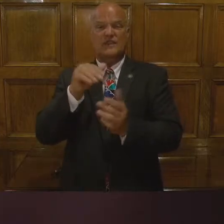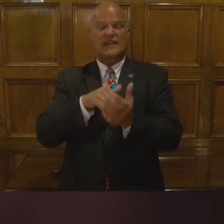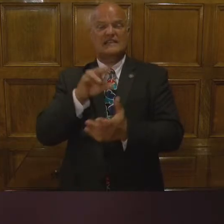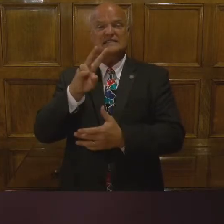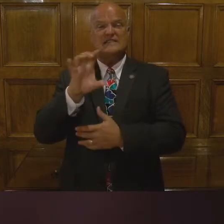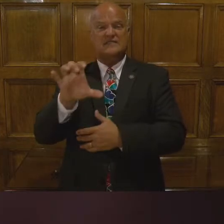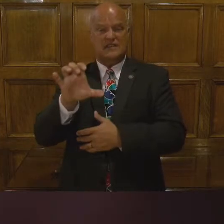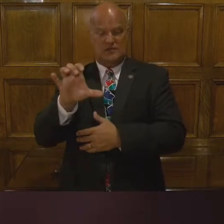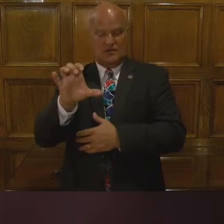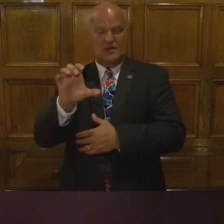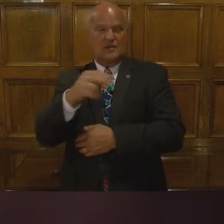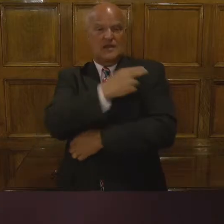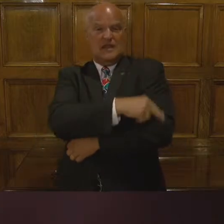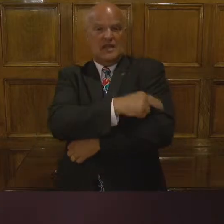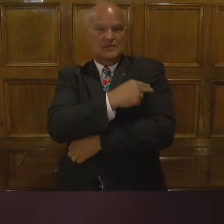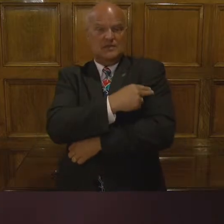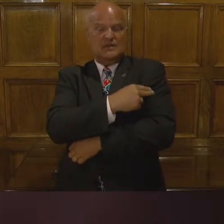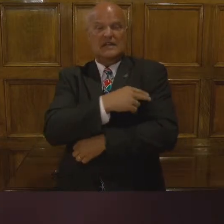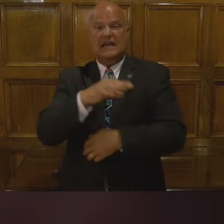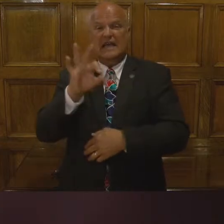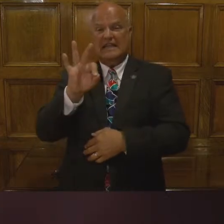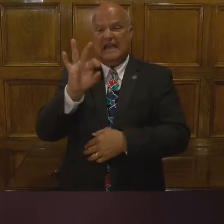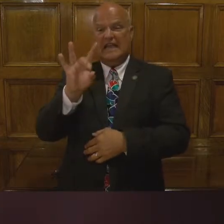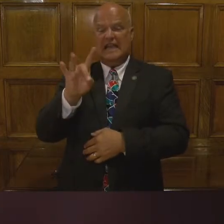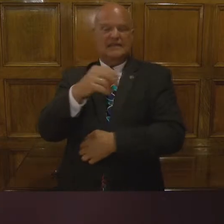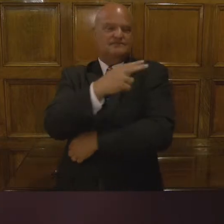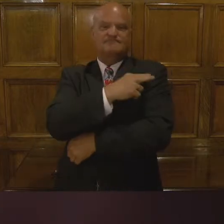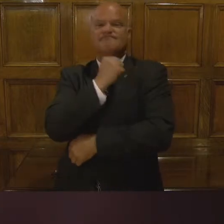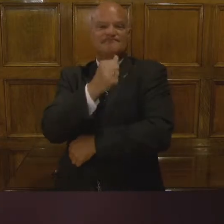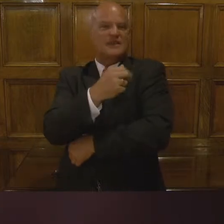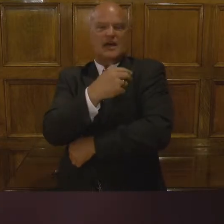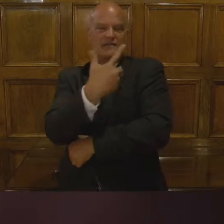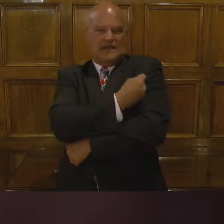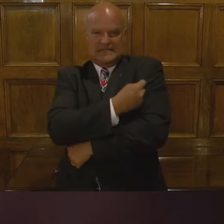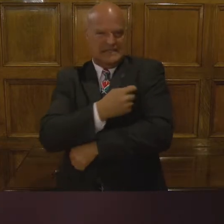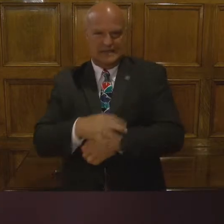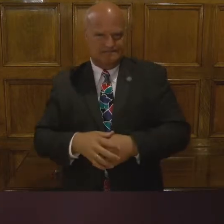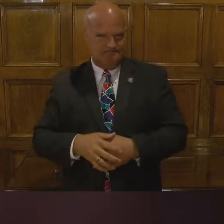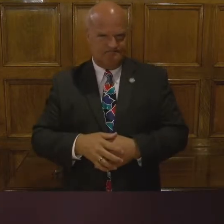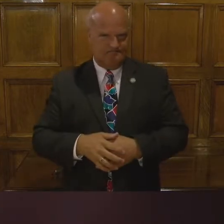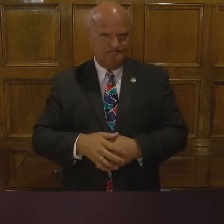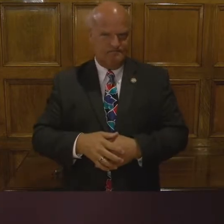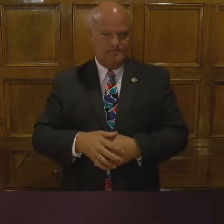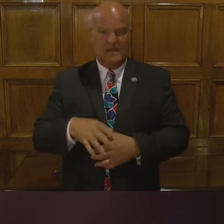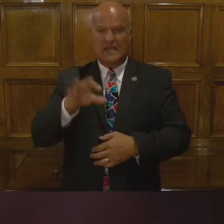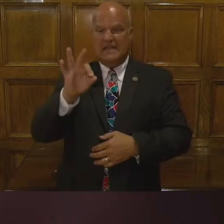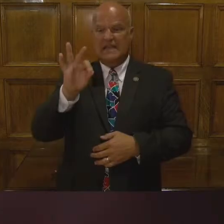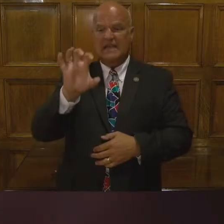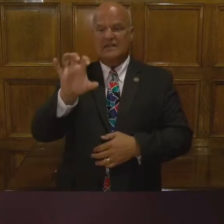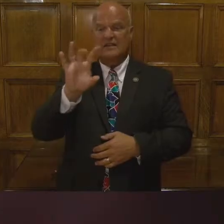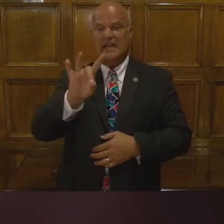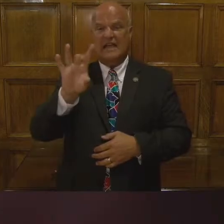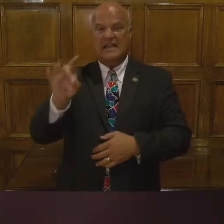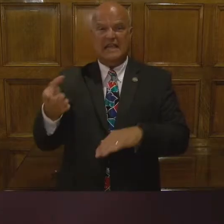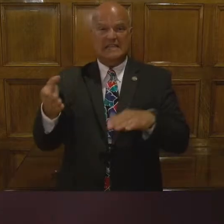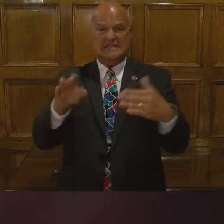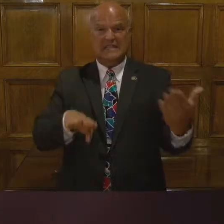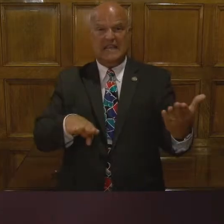and 98.3% of those were not immunized. There have been 988 deaths,